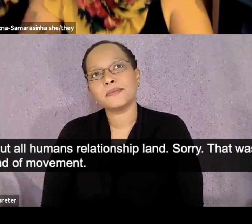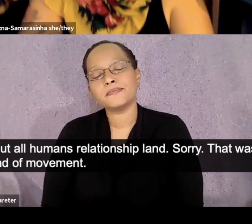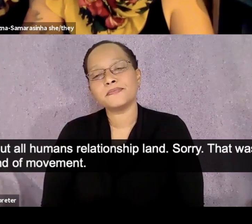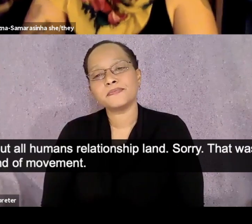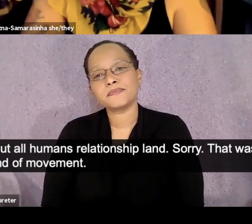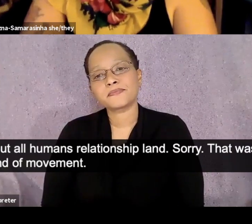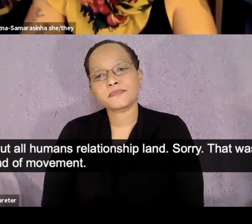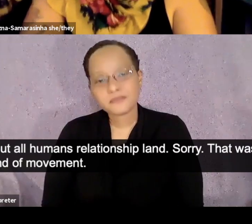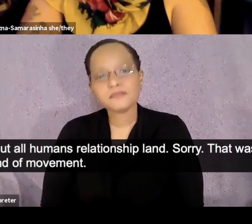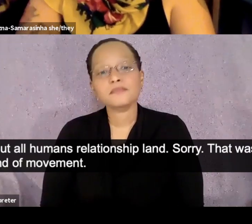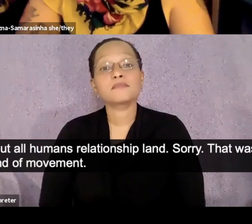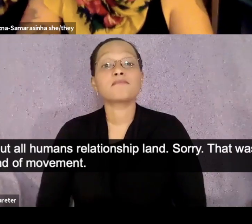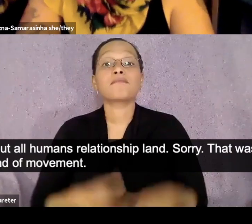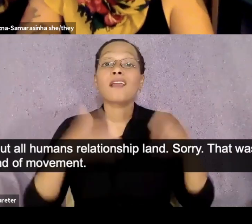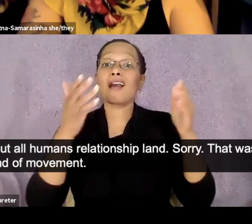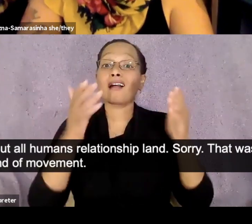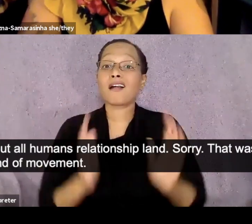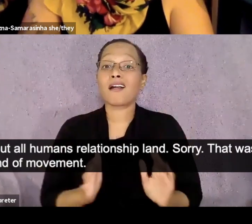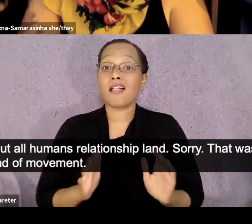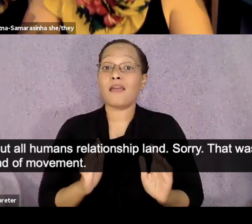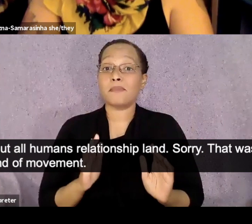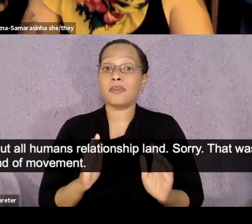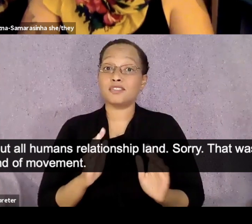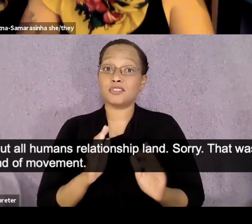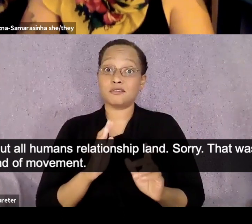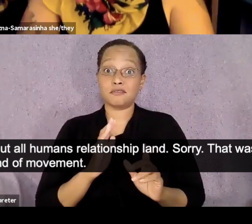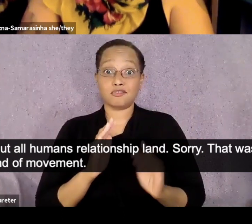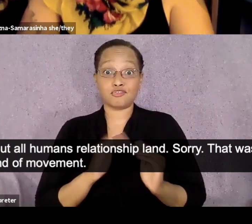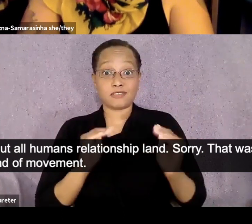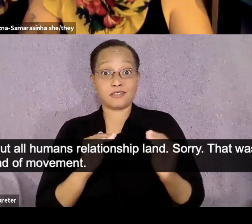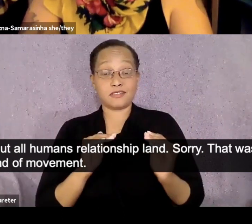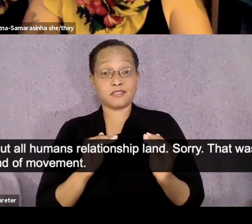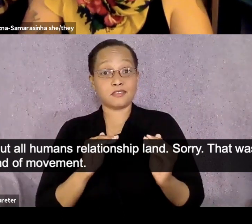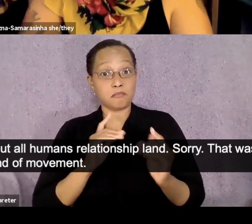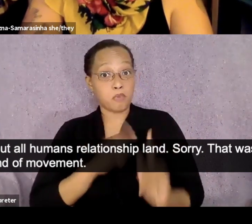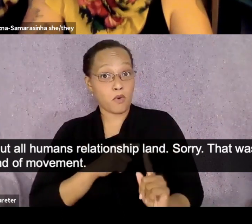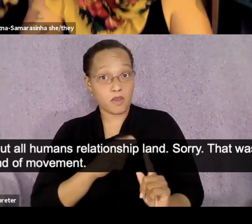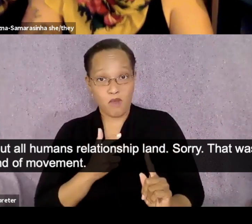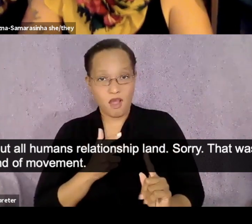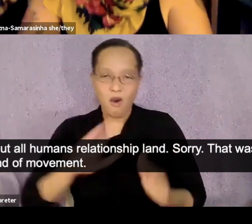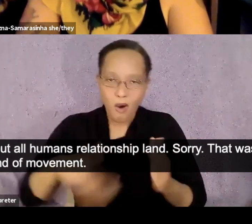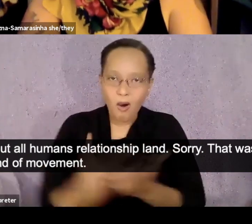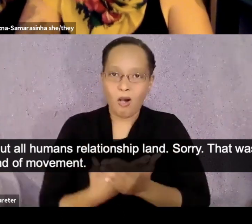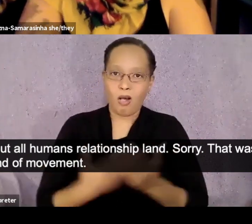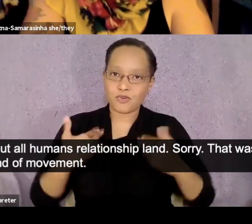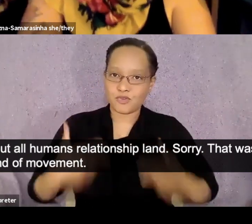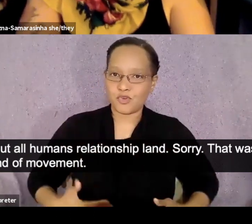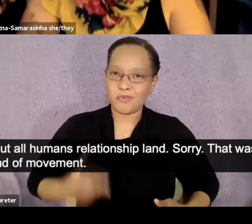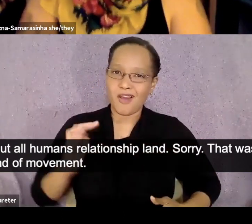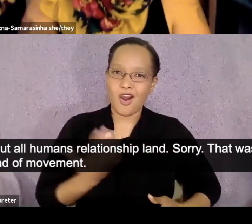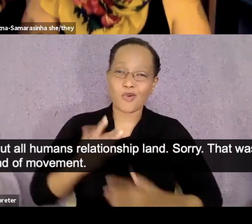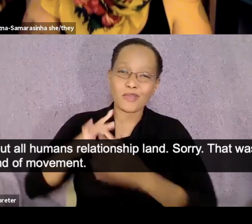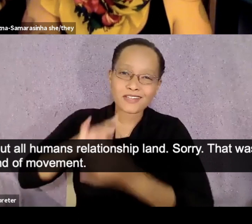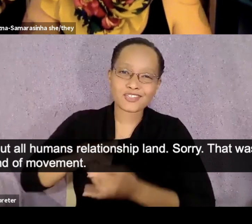I think with climate justice, it's about all humans' relationship with land. Sorry, that was a